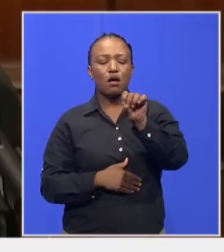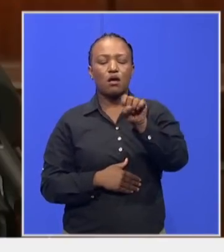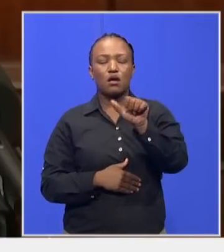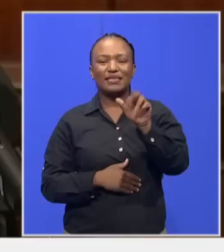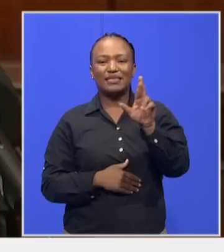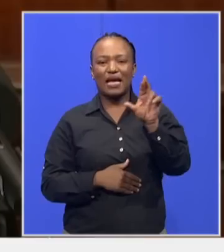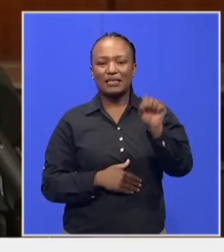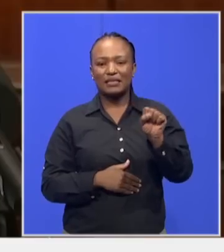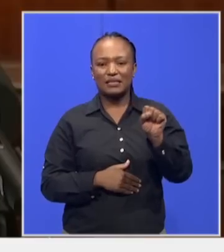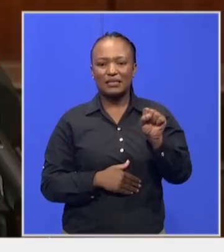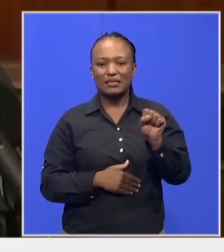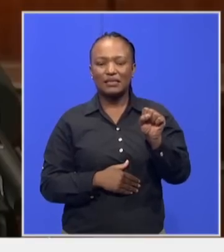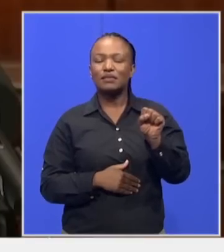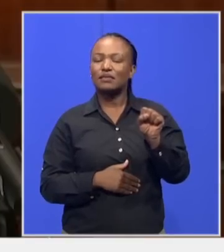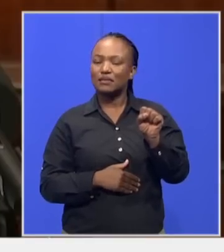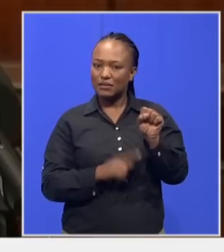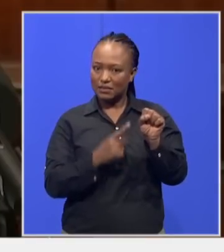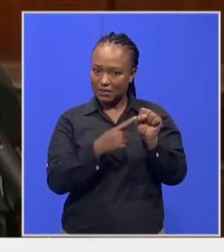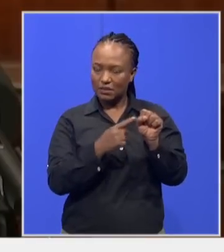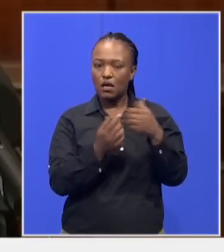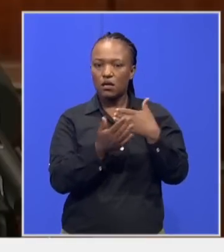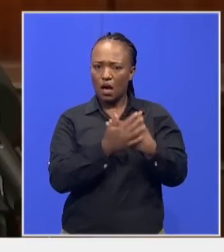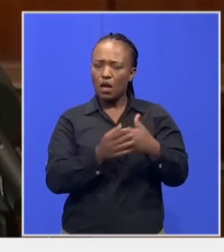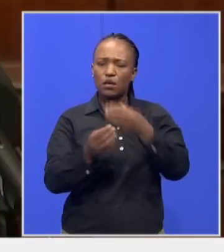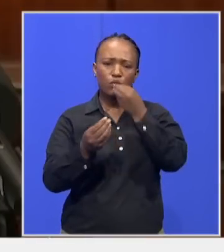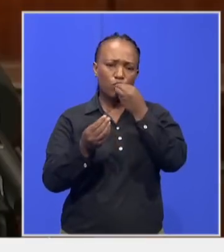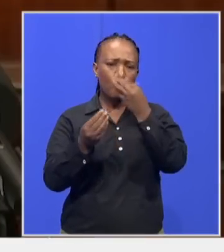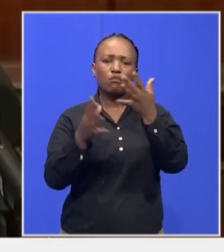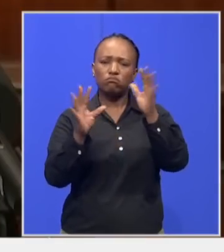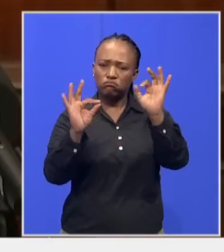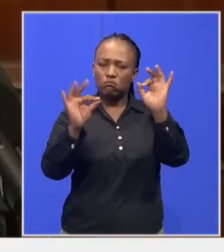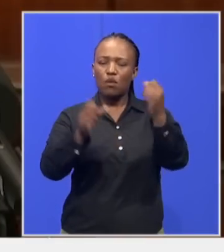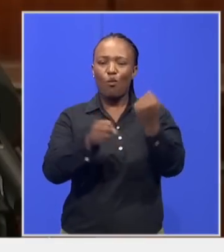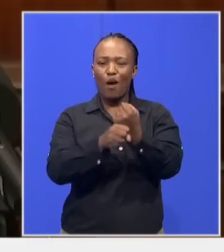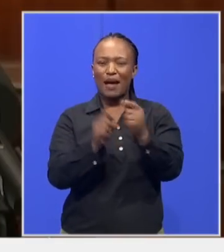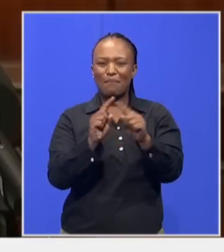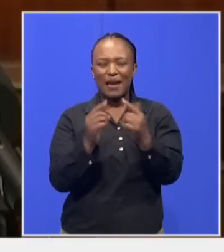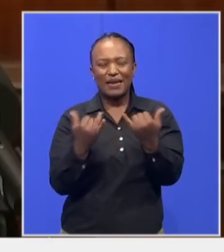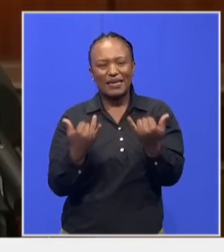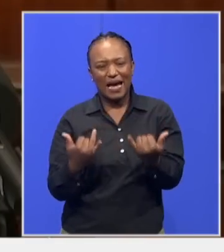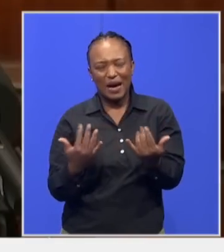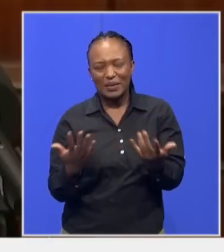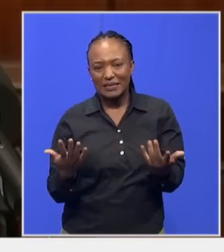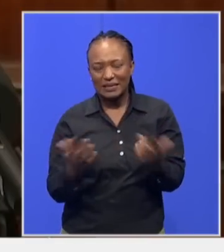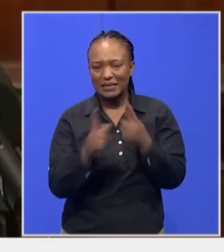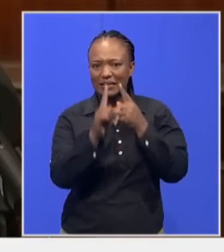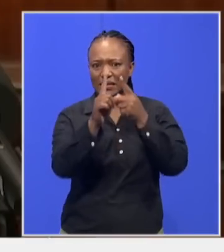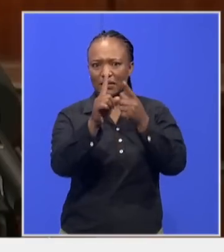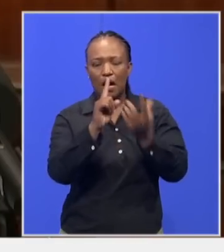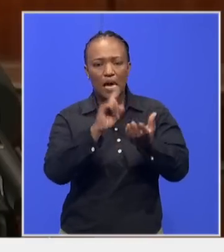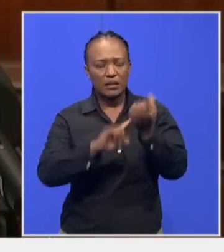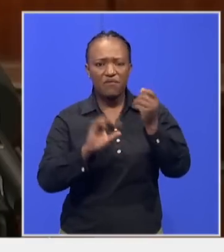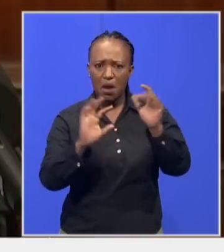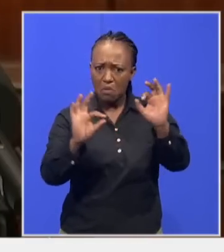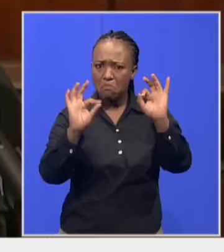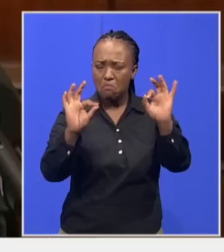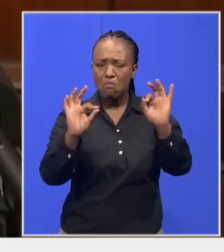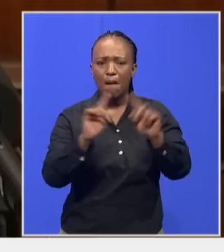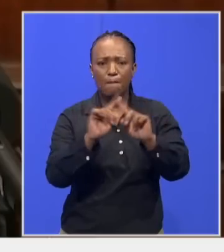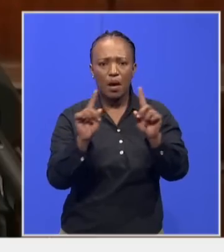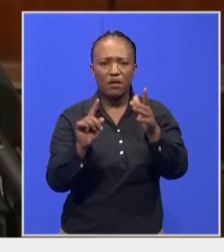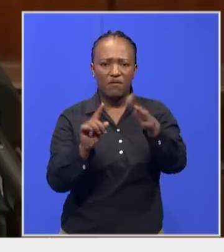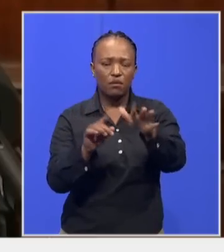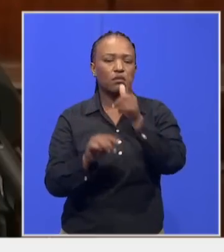even much more spectacular results than the kind of results that he has achieved, which are exceptional. And he has told us